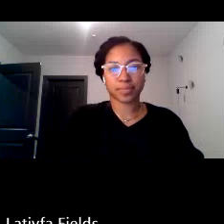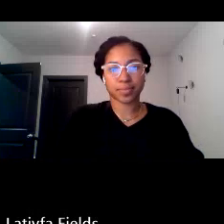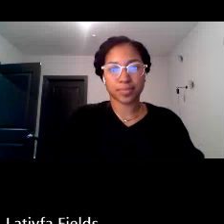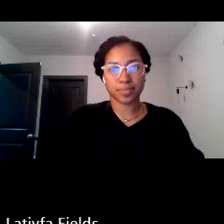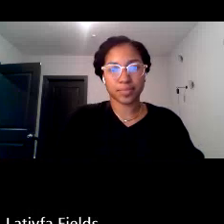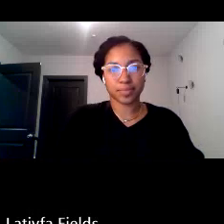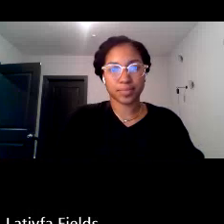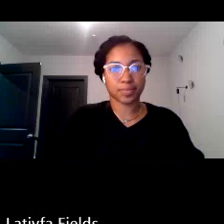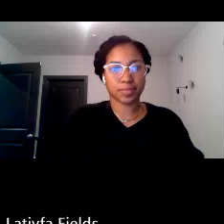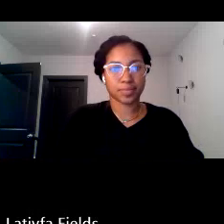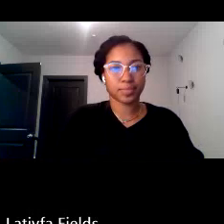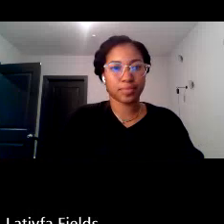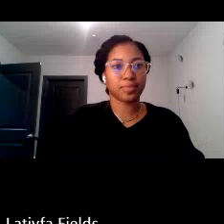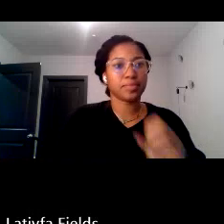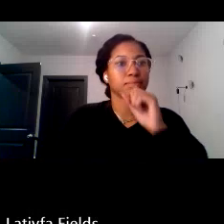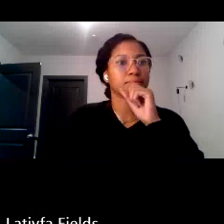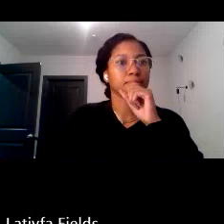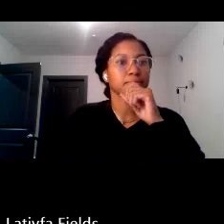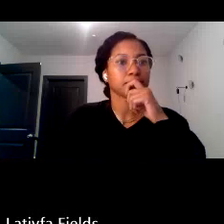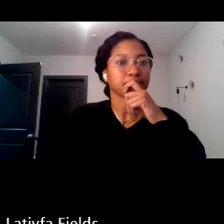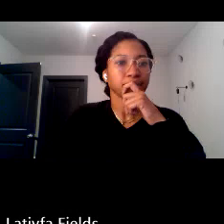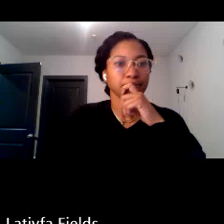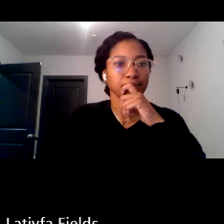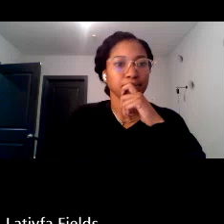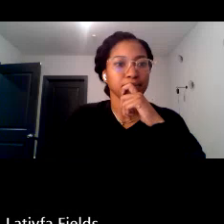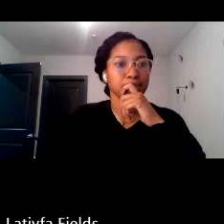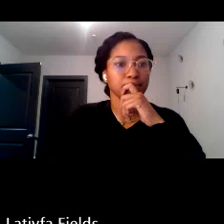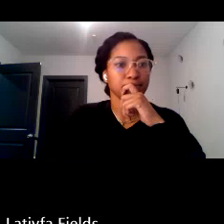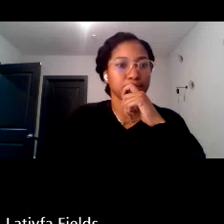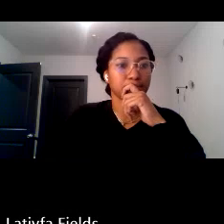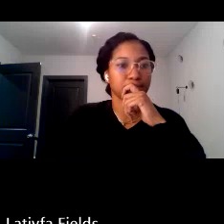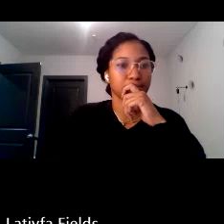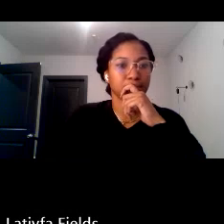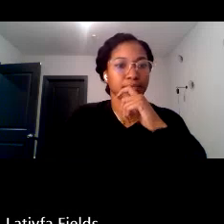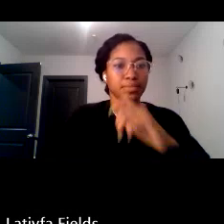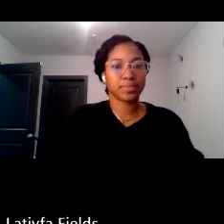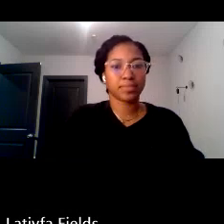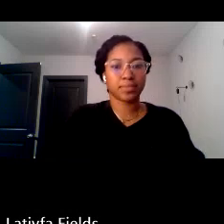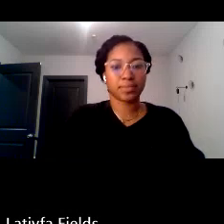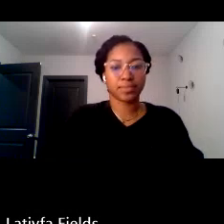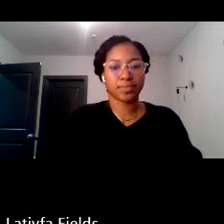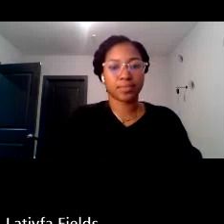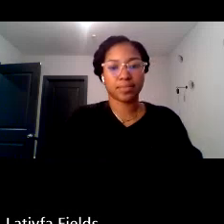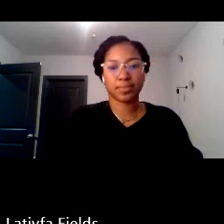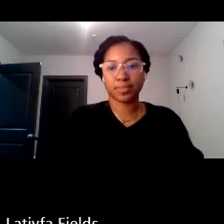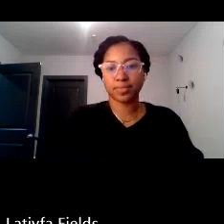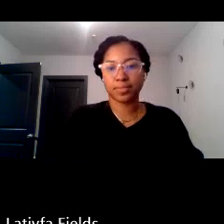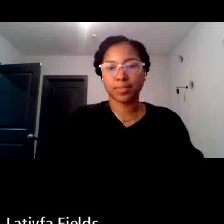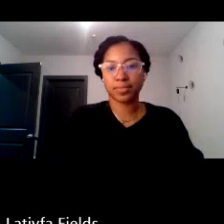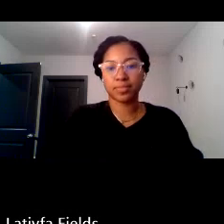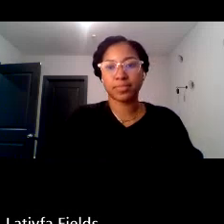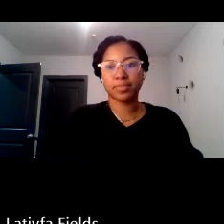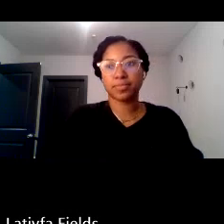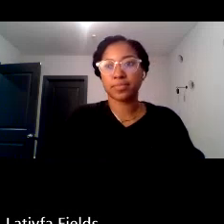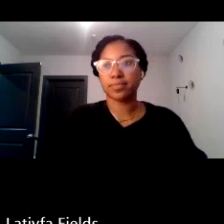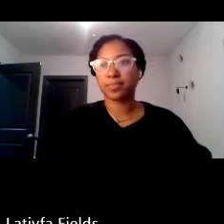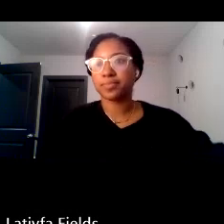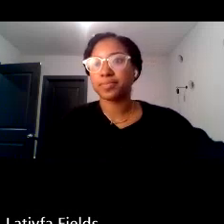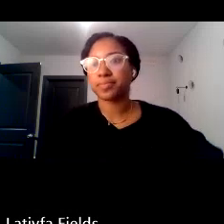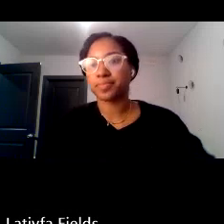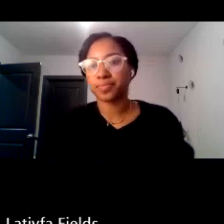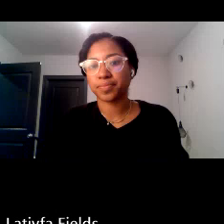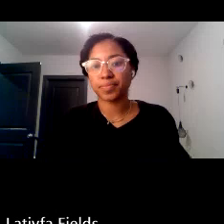has FAQs starting from page 13 through all the way through 22. It talks about